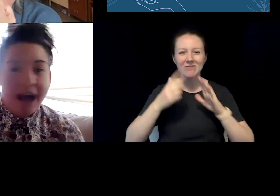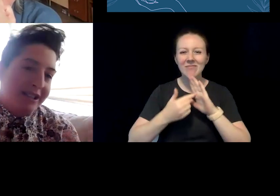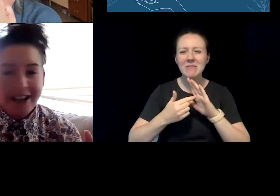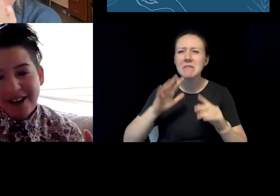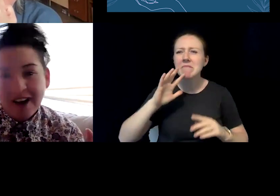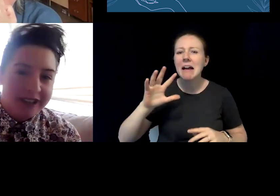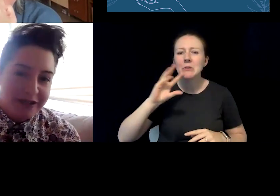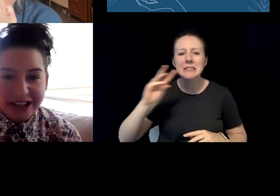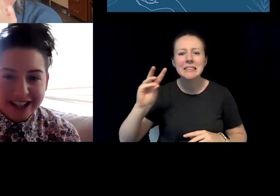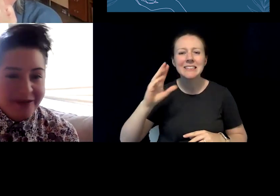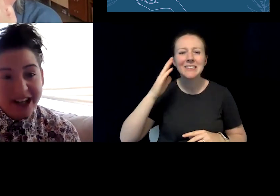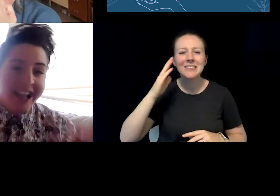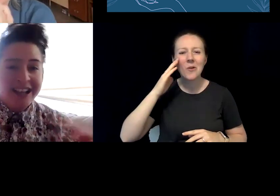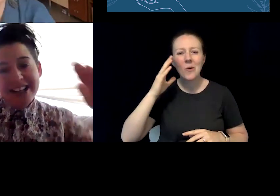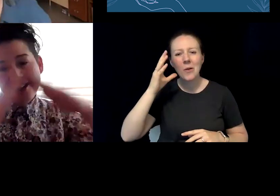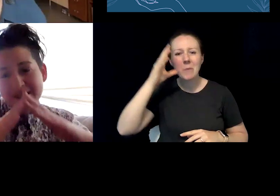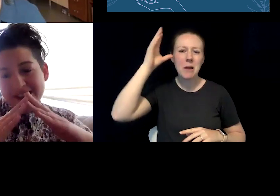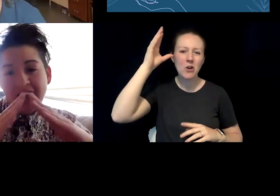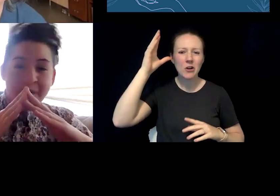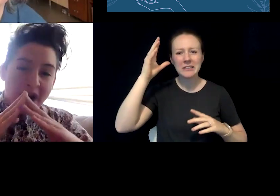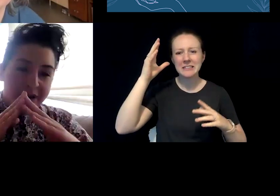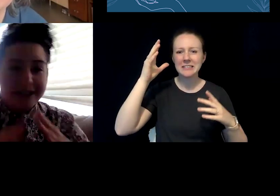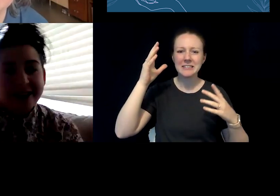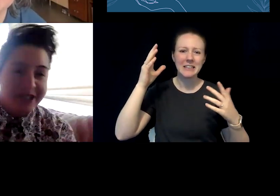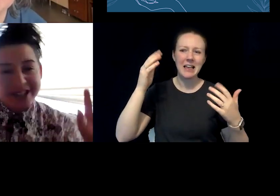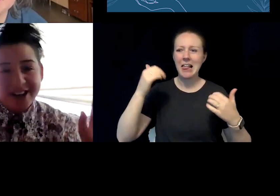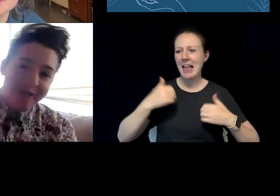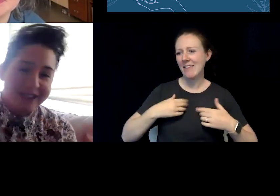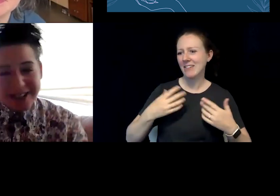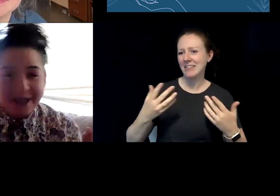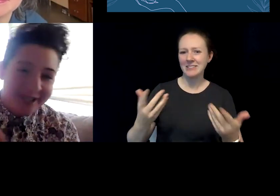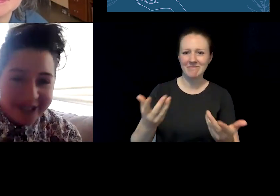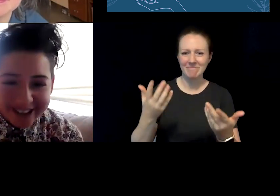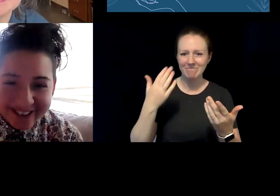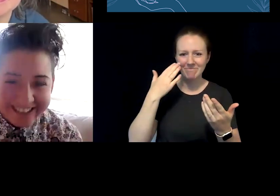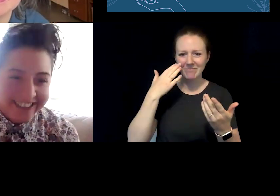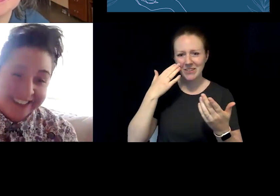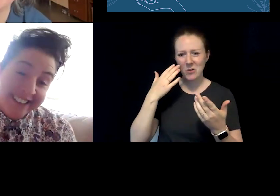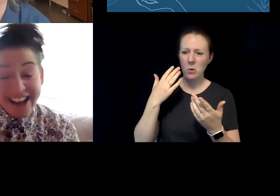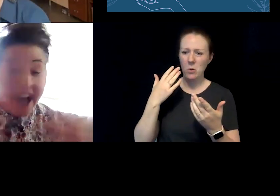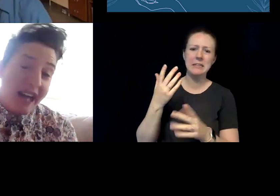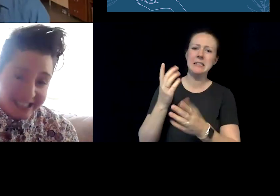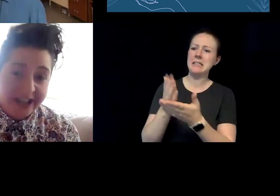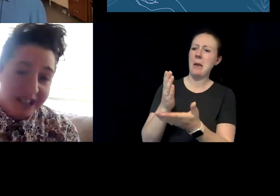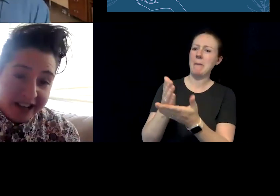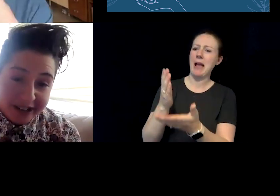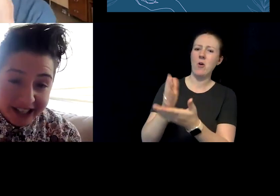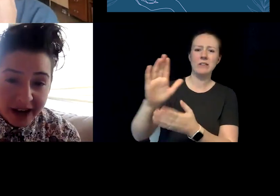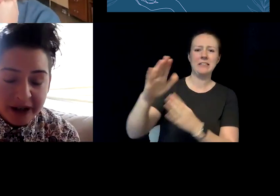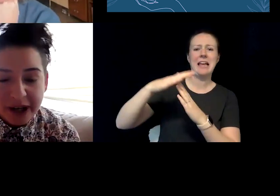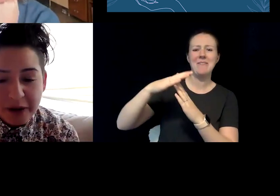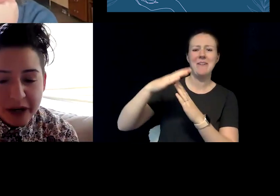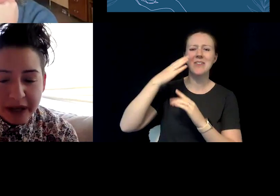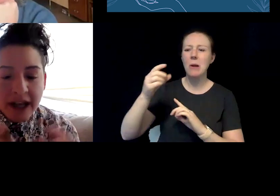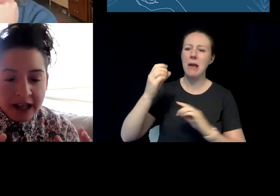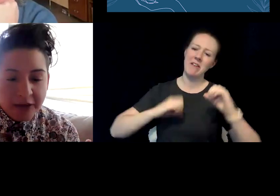and our parents, like, you know, having drinks, and then we're like, you know, time out, like, we're just gonna do a theater piece for you, you know, and, like, now as an adult, I realize